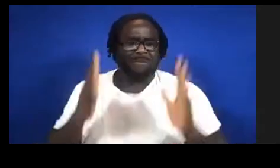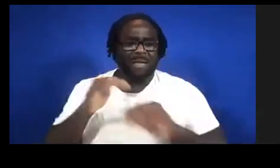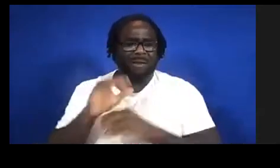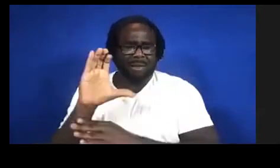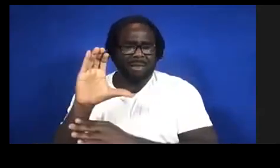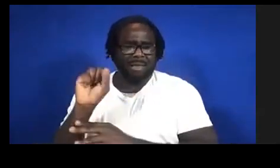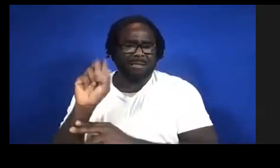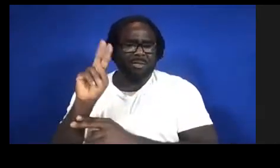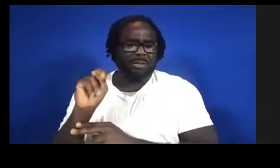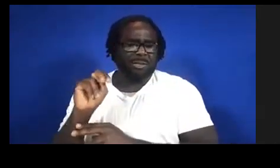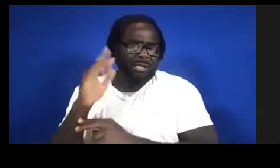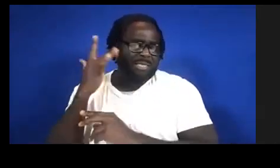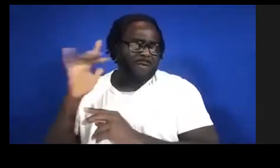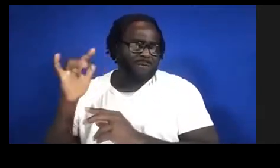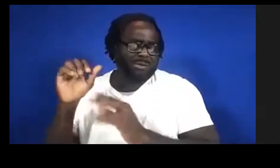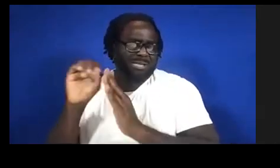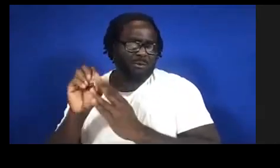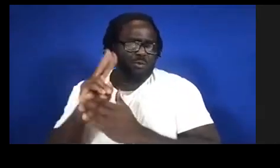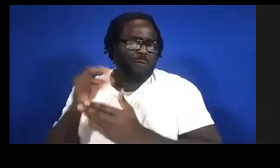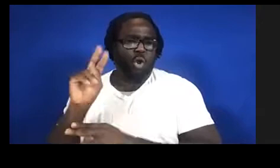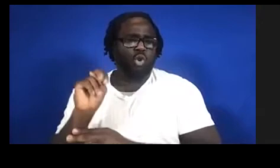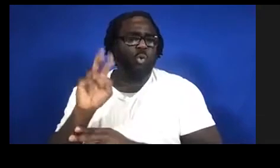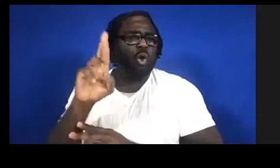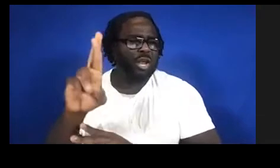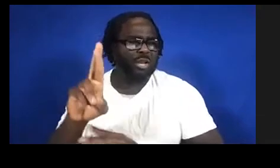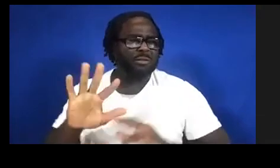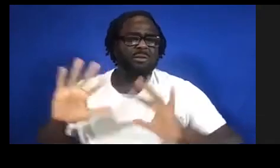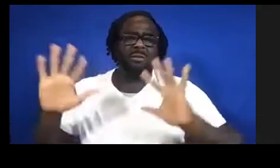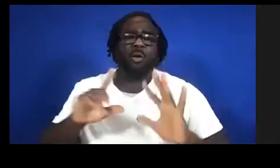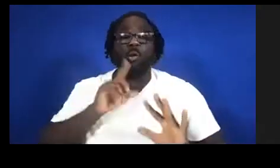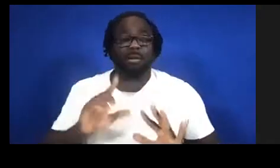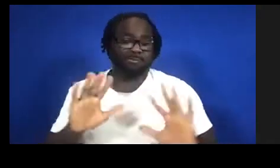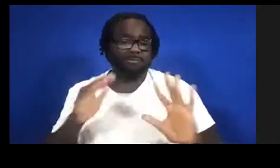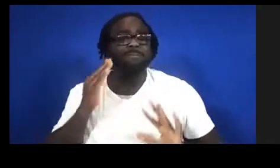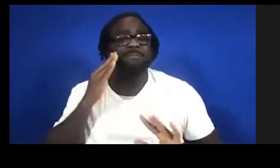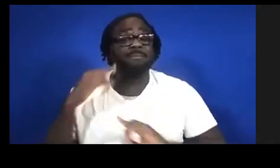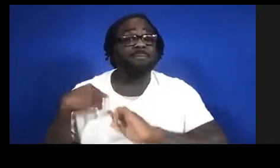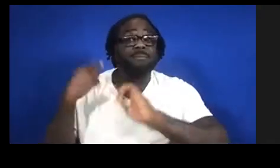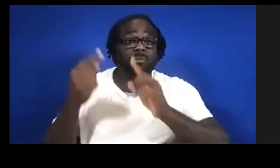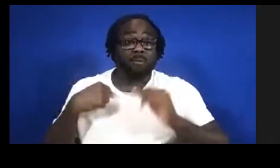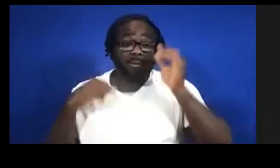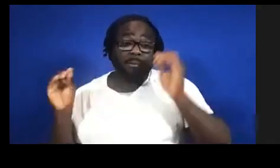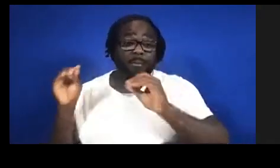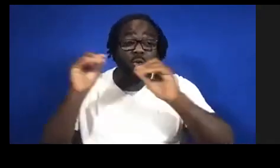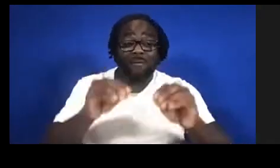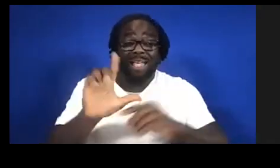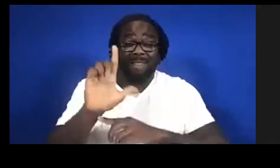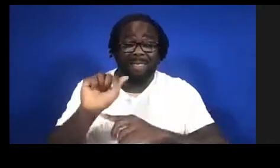He's a doctor, he's a professor. He actually teaches at California State University, Northridge.